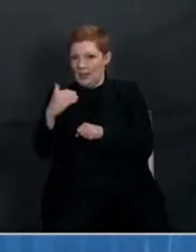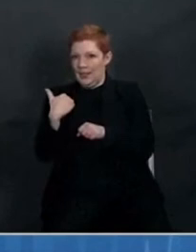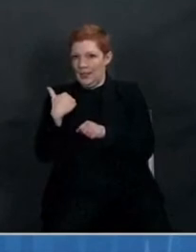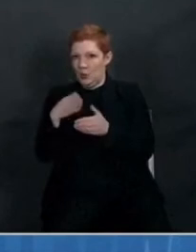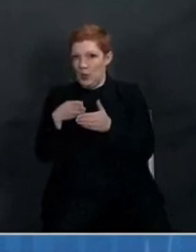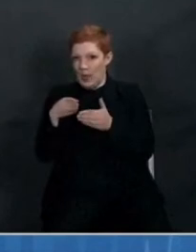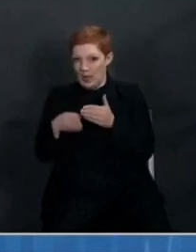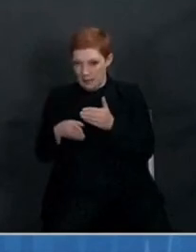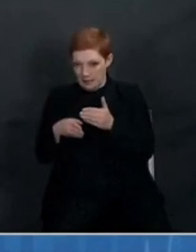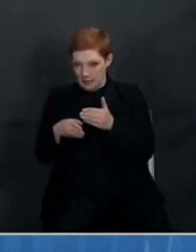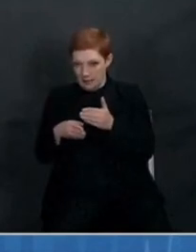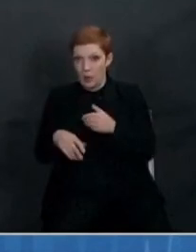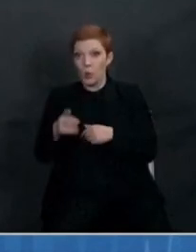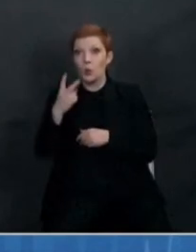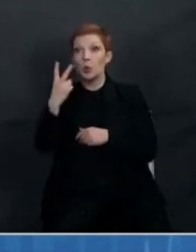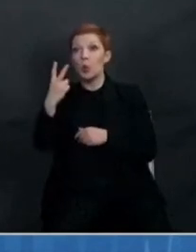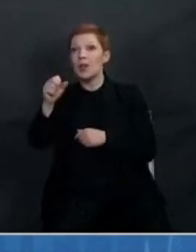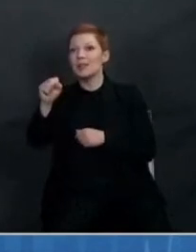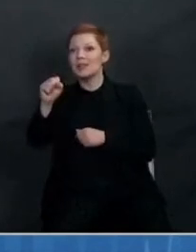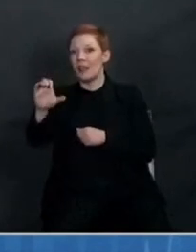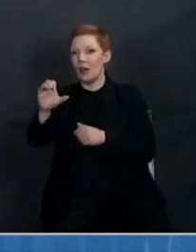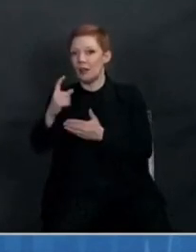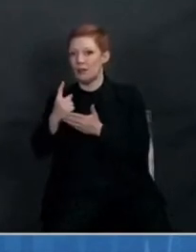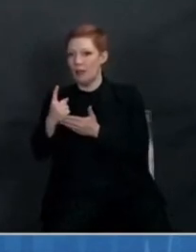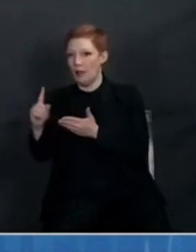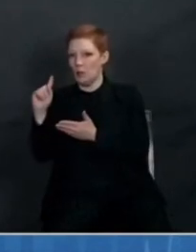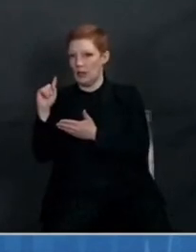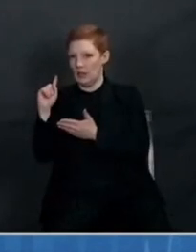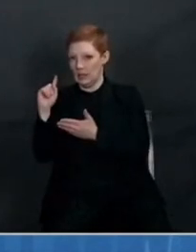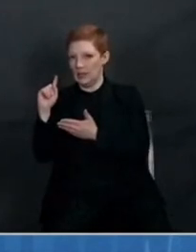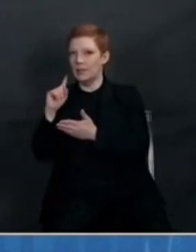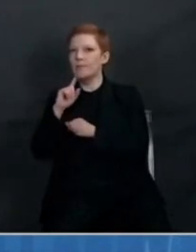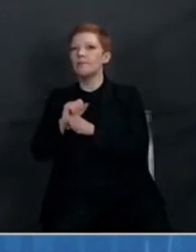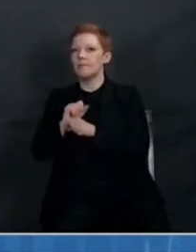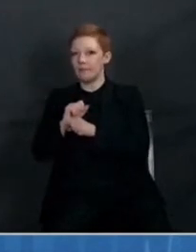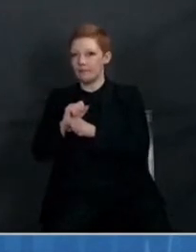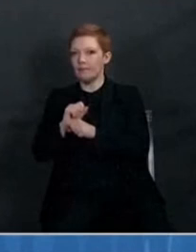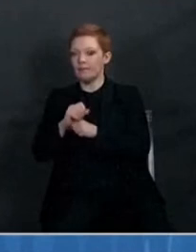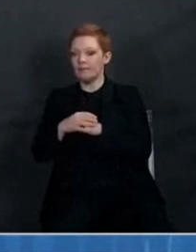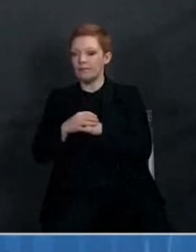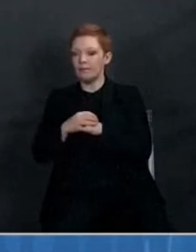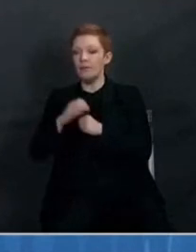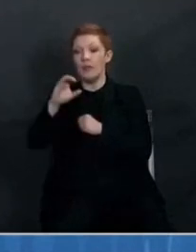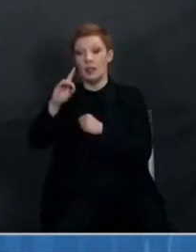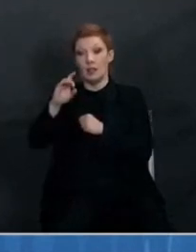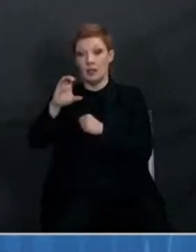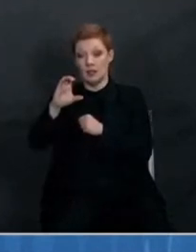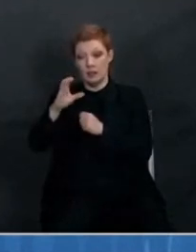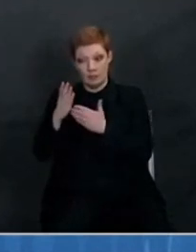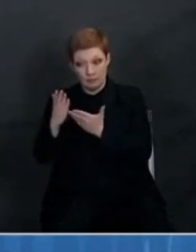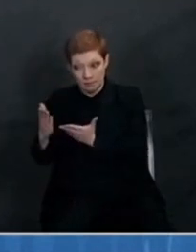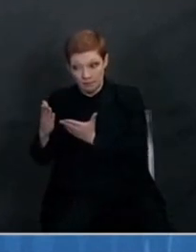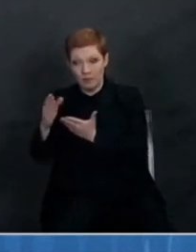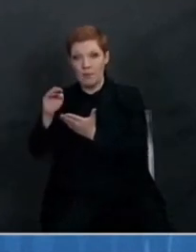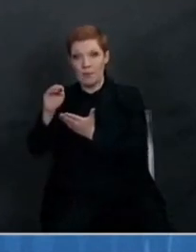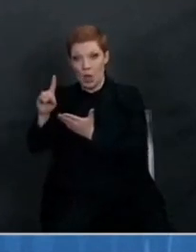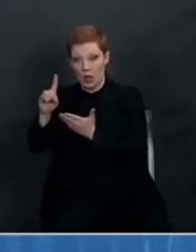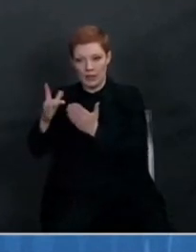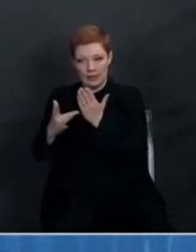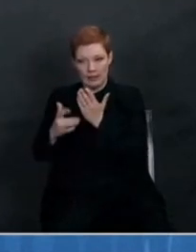two confirmed cases from South Carolina last week. CDC has followed up with Maryland to offer technical assistance,